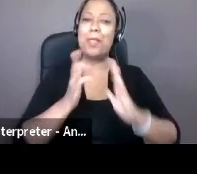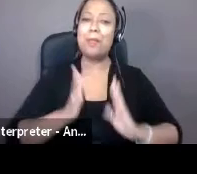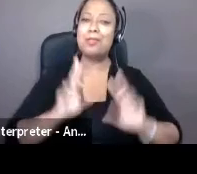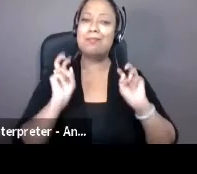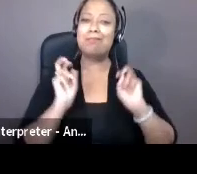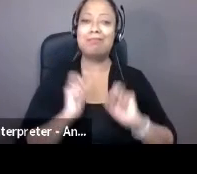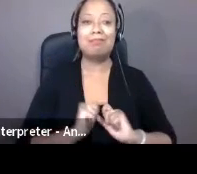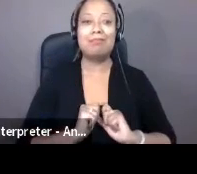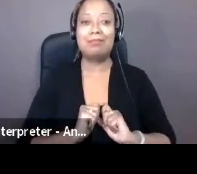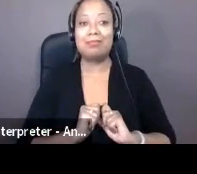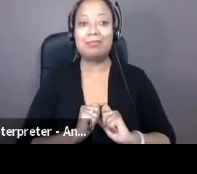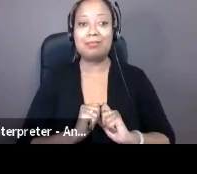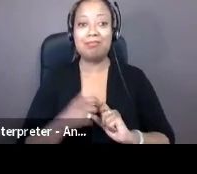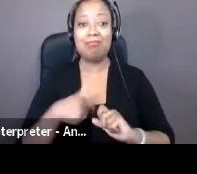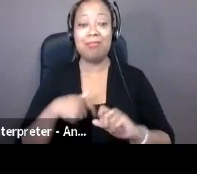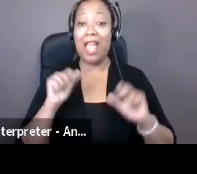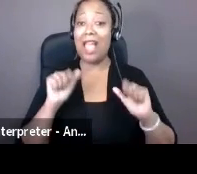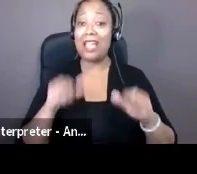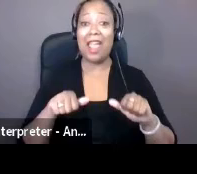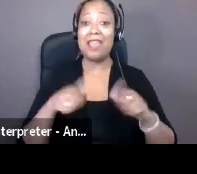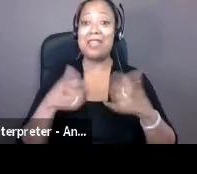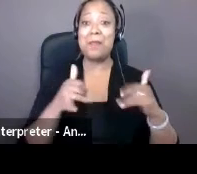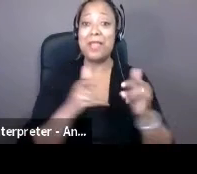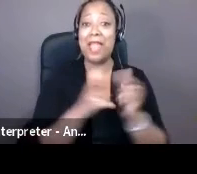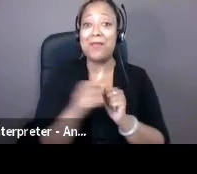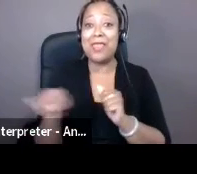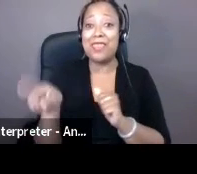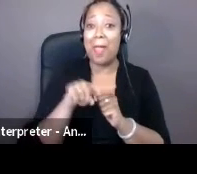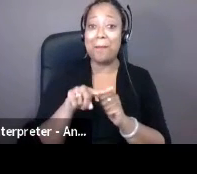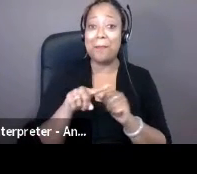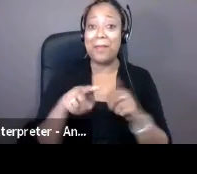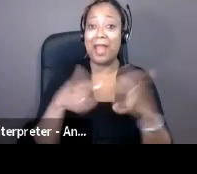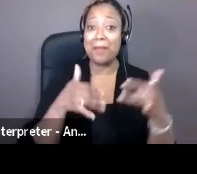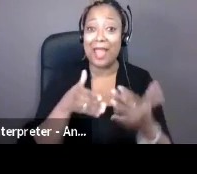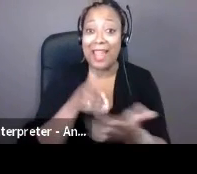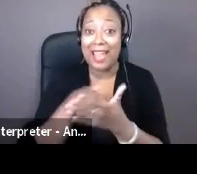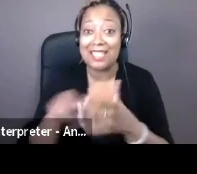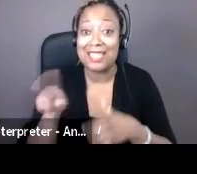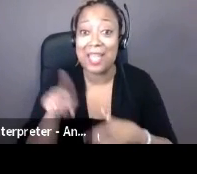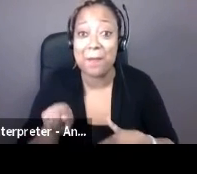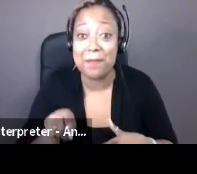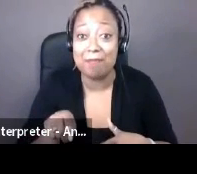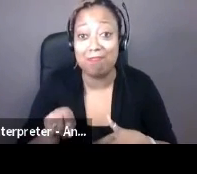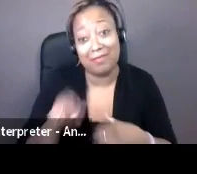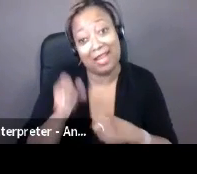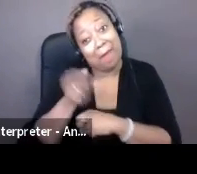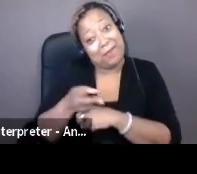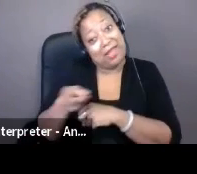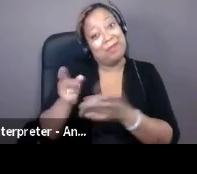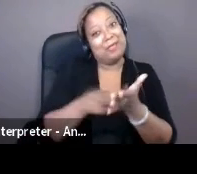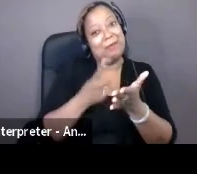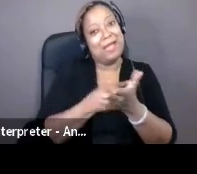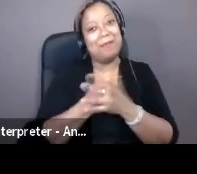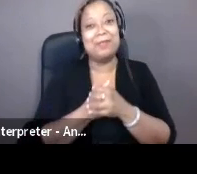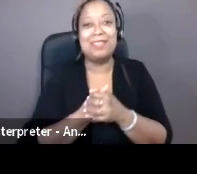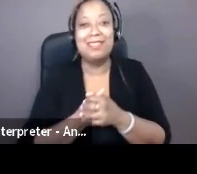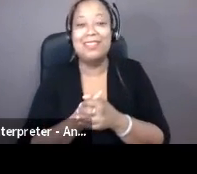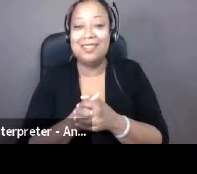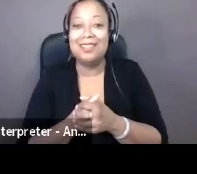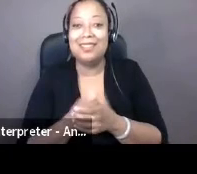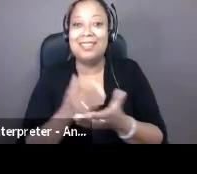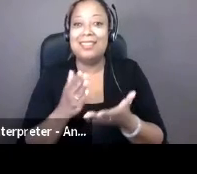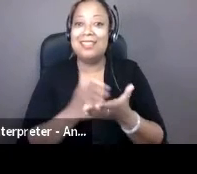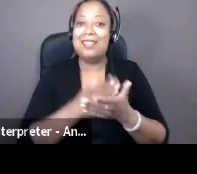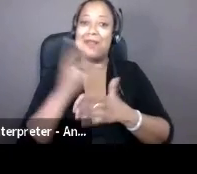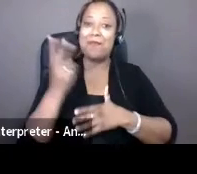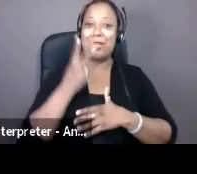can play with them and against them and to beat them sometime, and some victory for